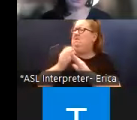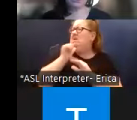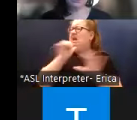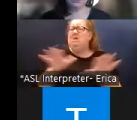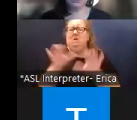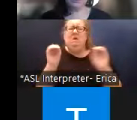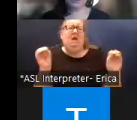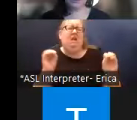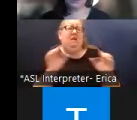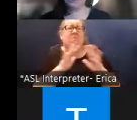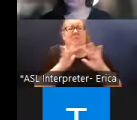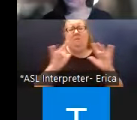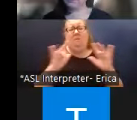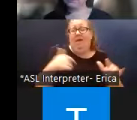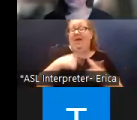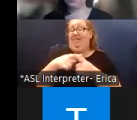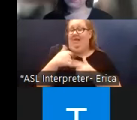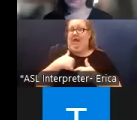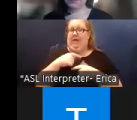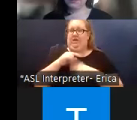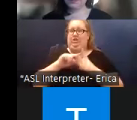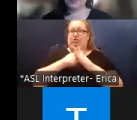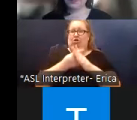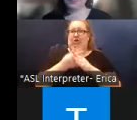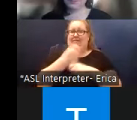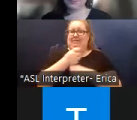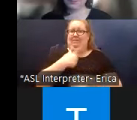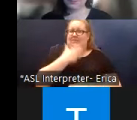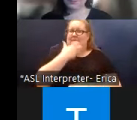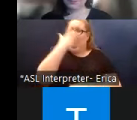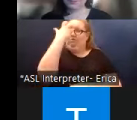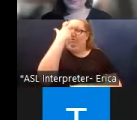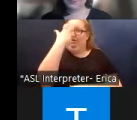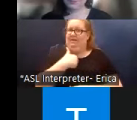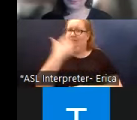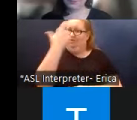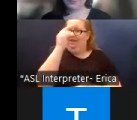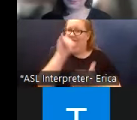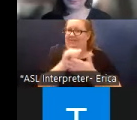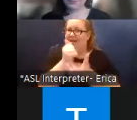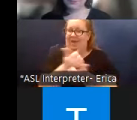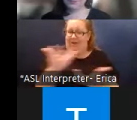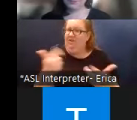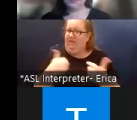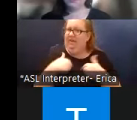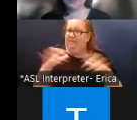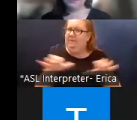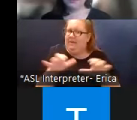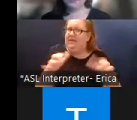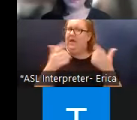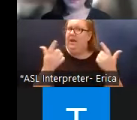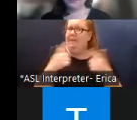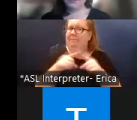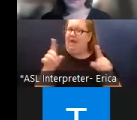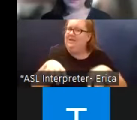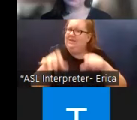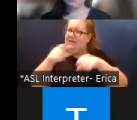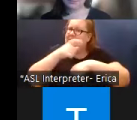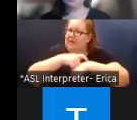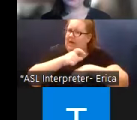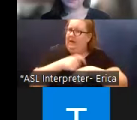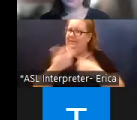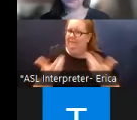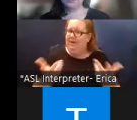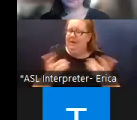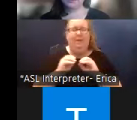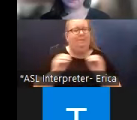And then I get started because that makes me angry because I realize everything that's being done, but it takes time. But, you know,